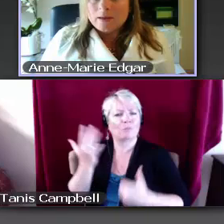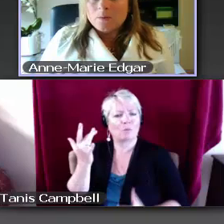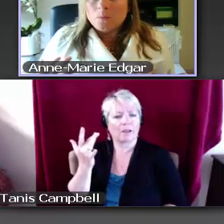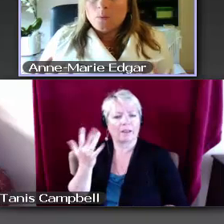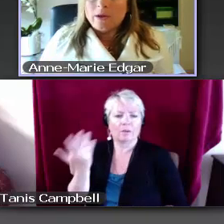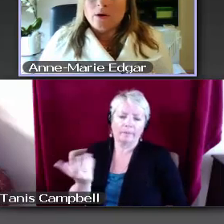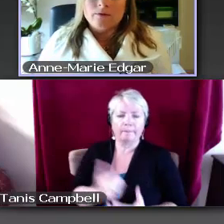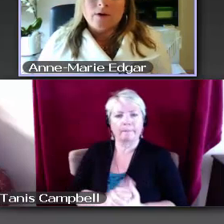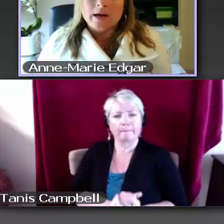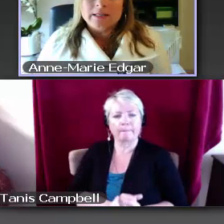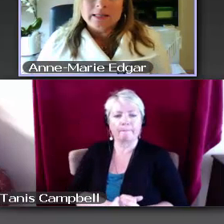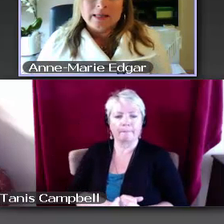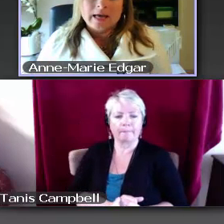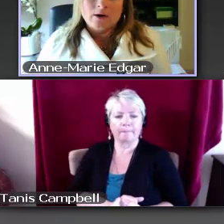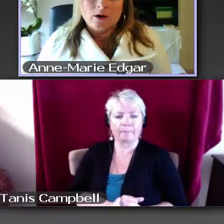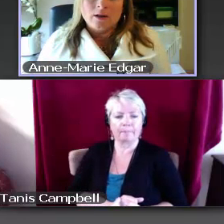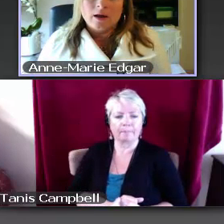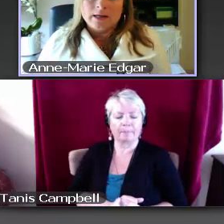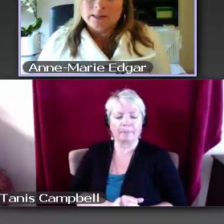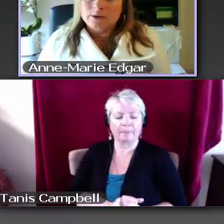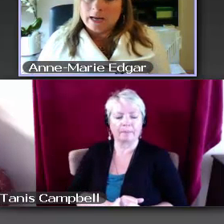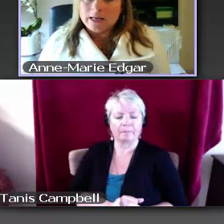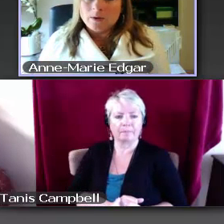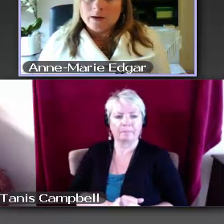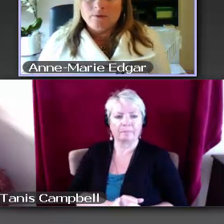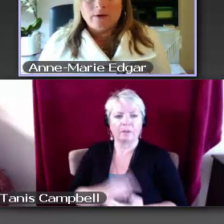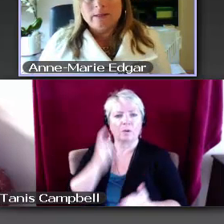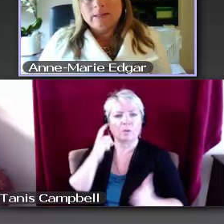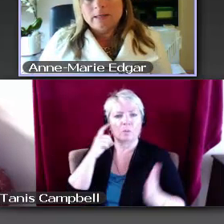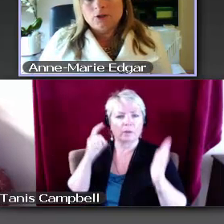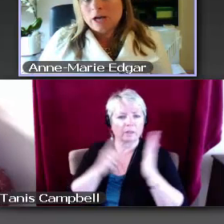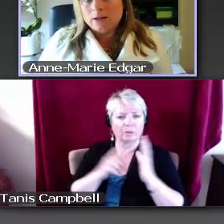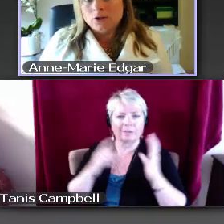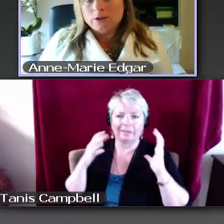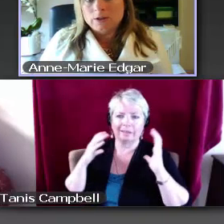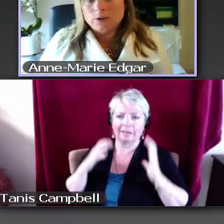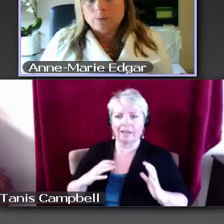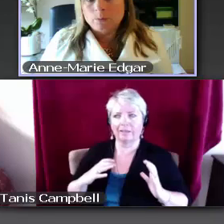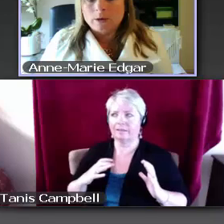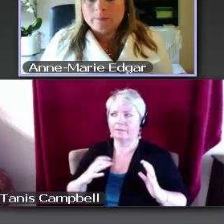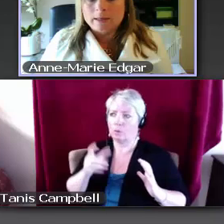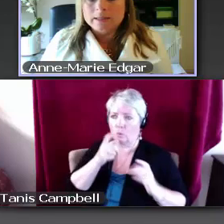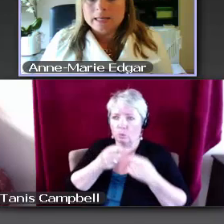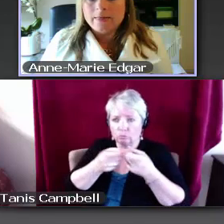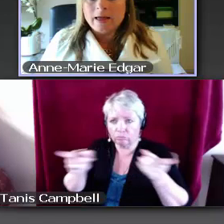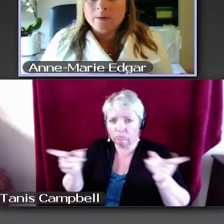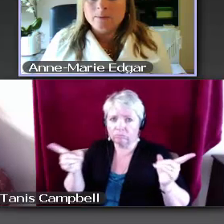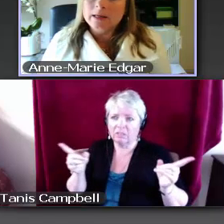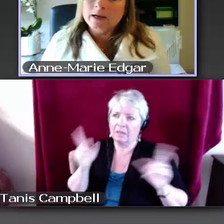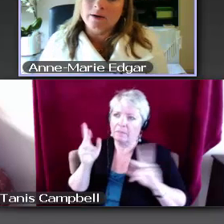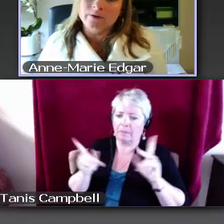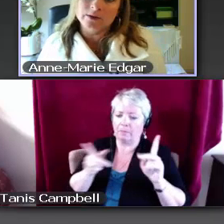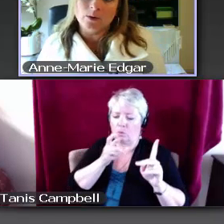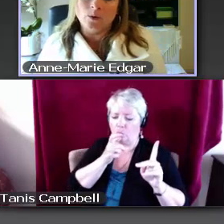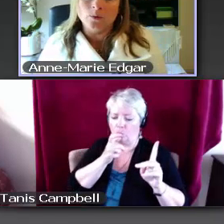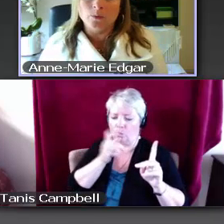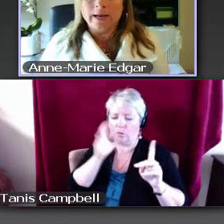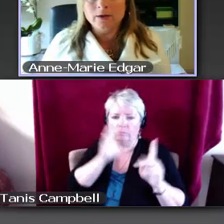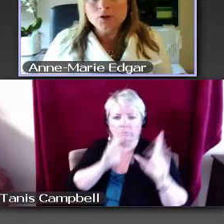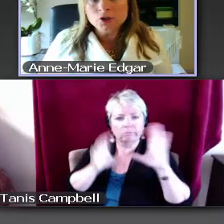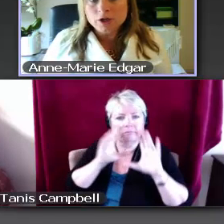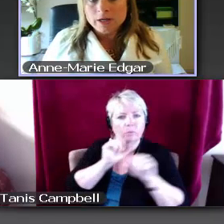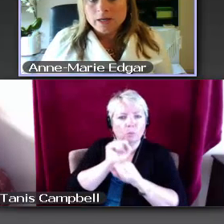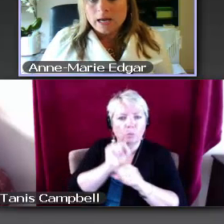Really, we are finding that our clients are anyone facing challenges to employment, and that really covers